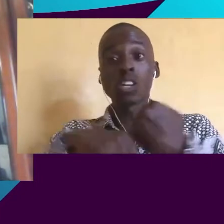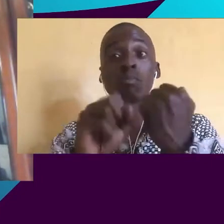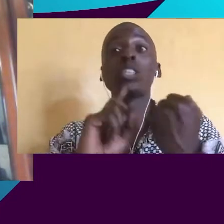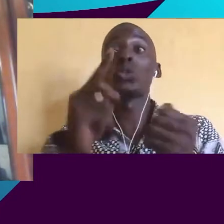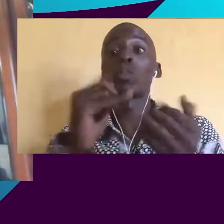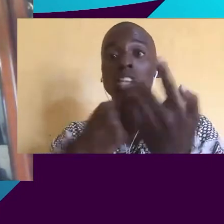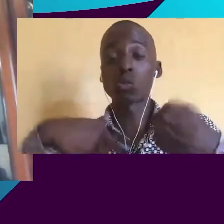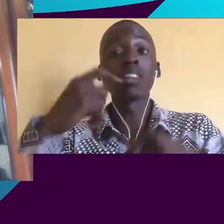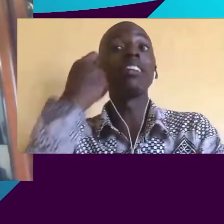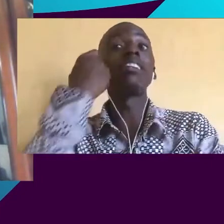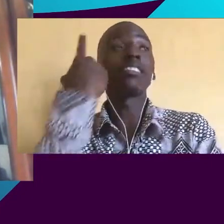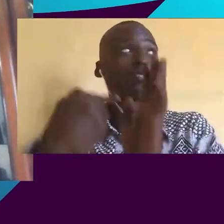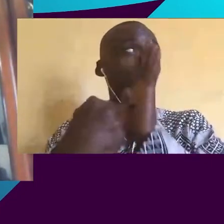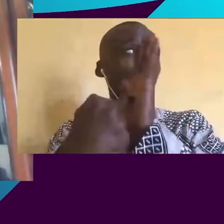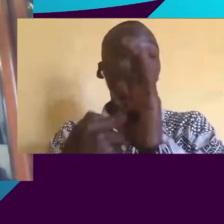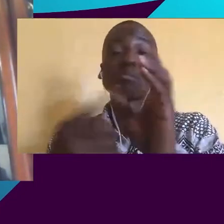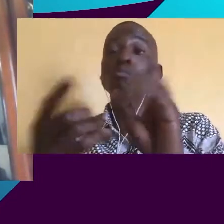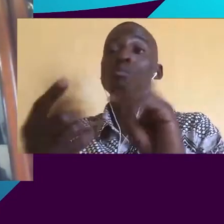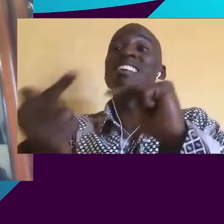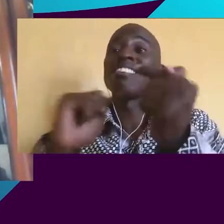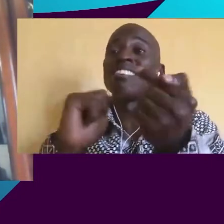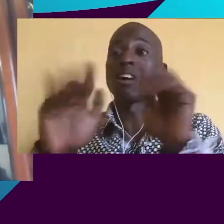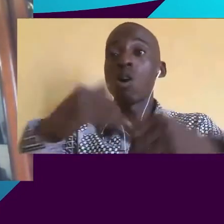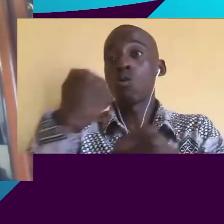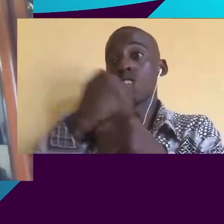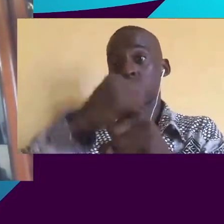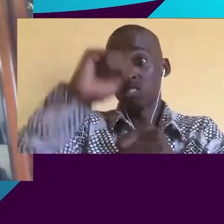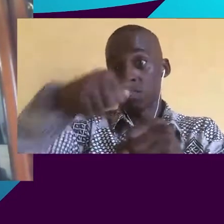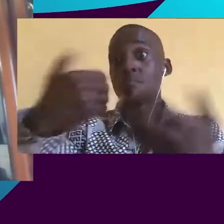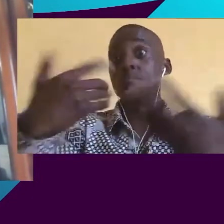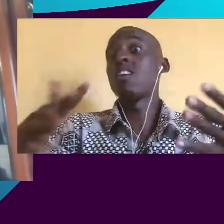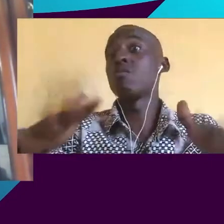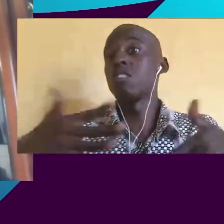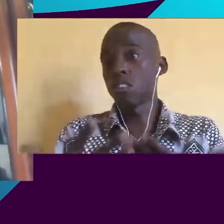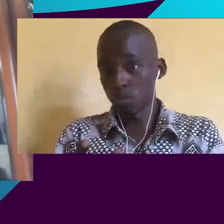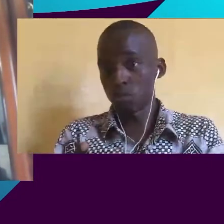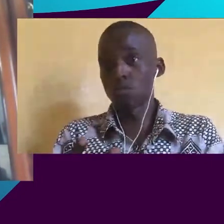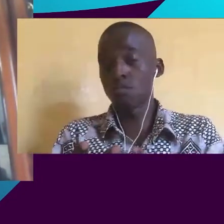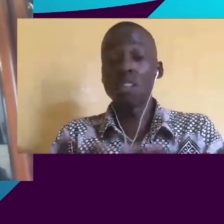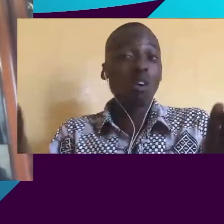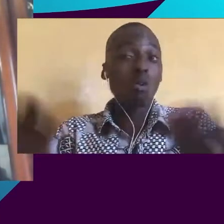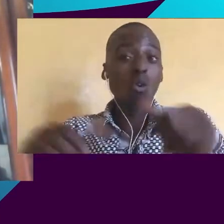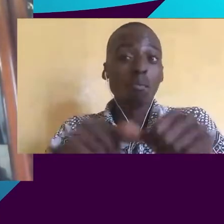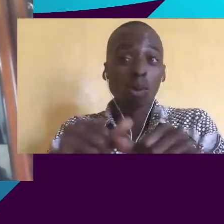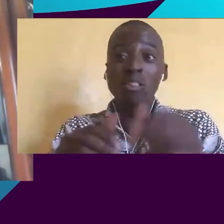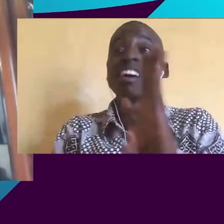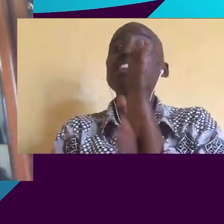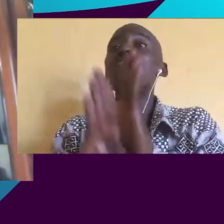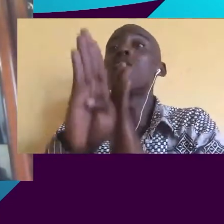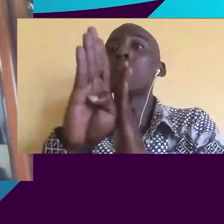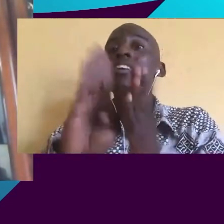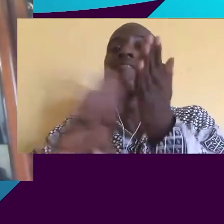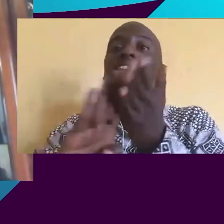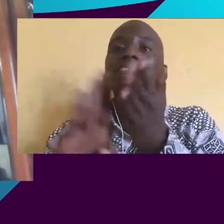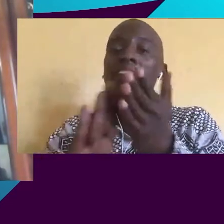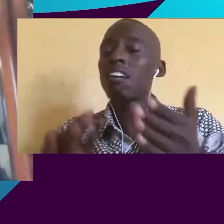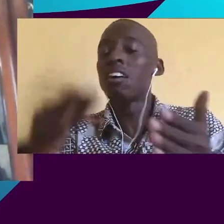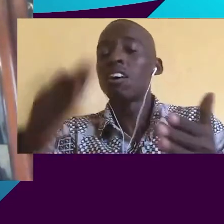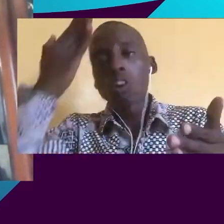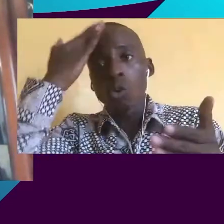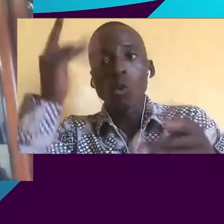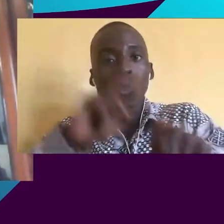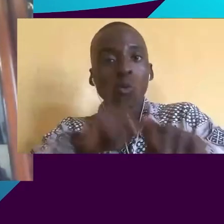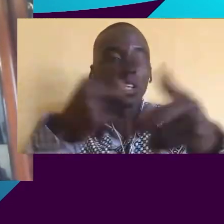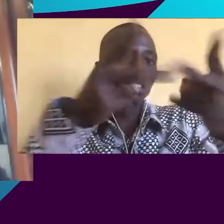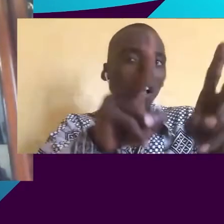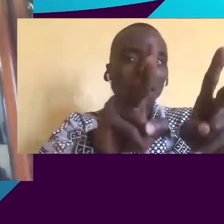example, dynamics of how girls should be handled, where about they are developing faster, knowing when to start working on them,